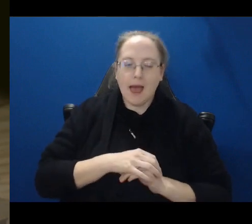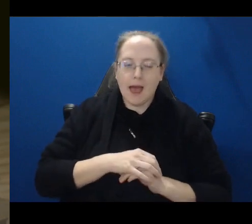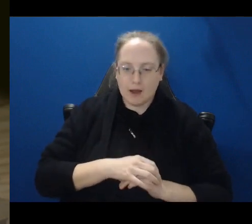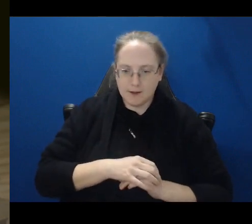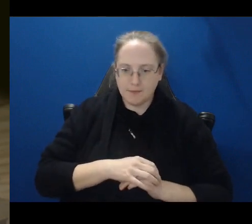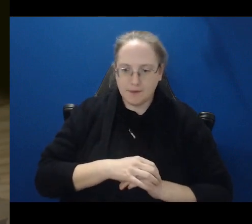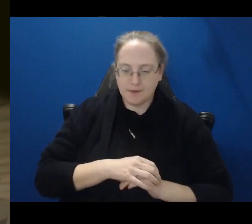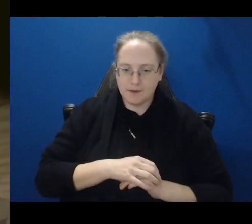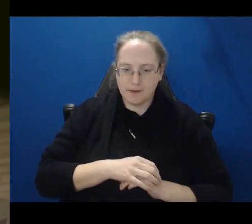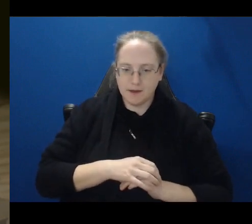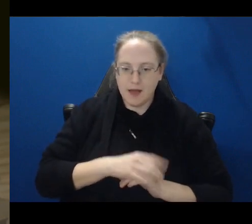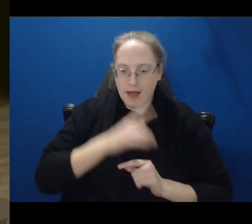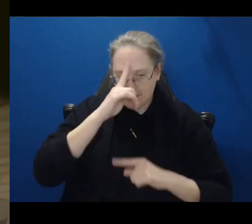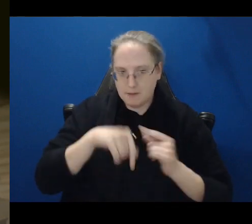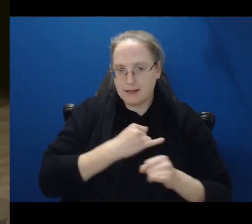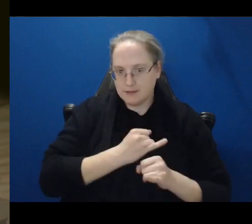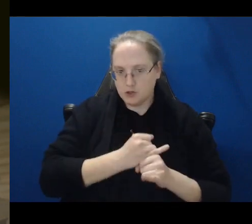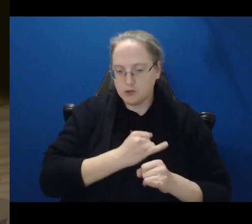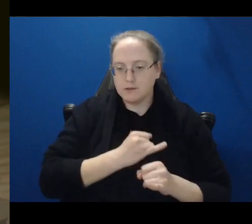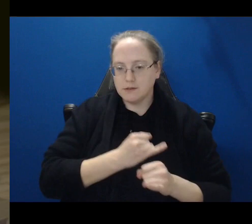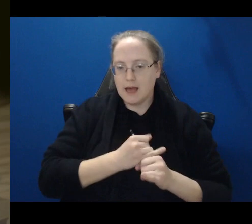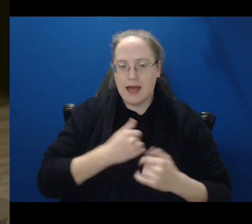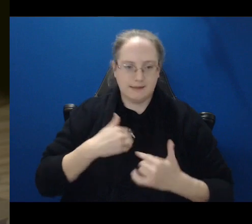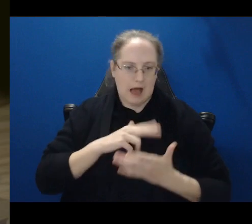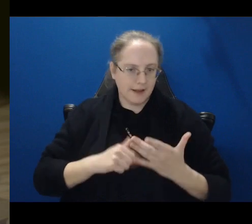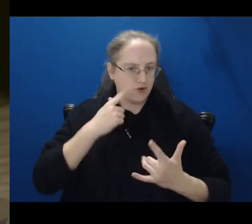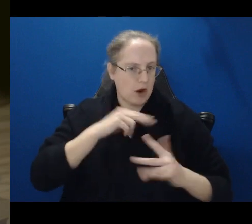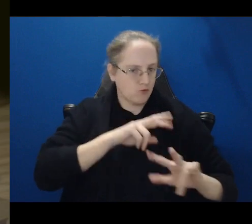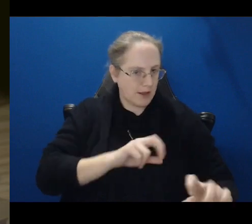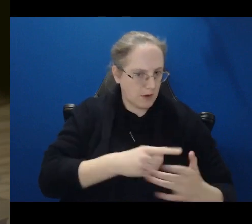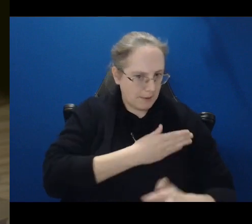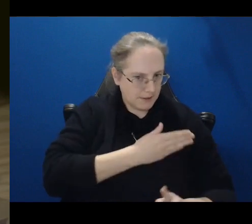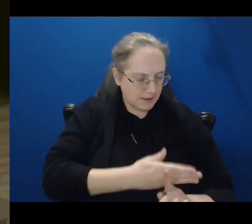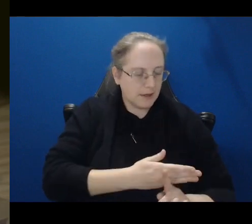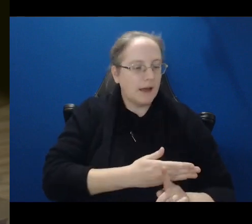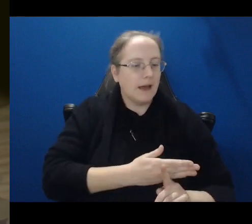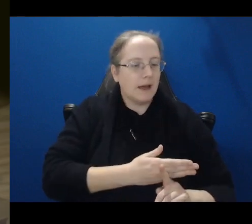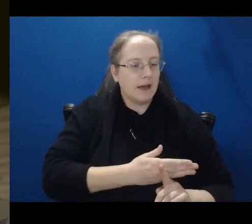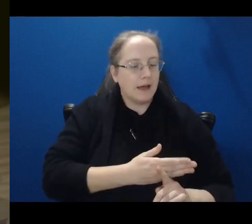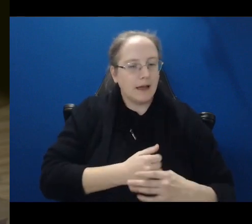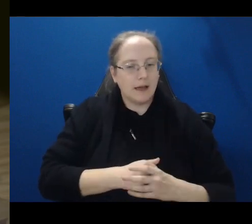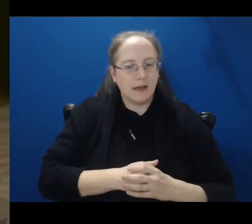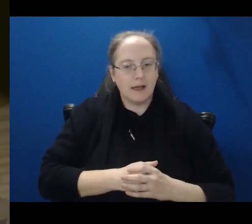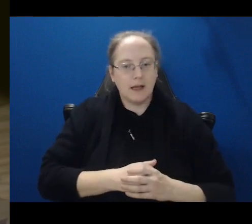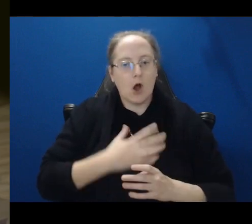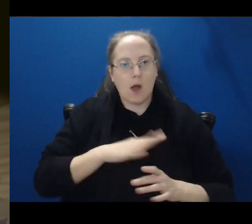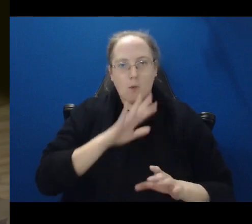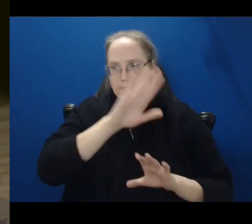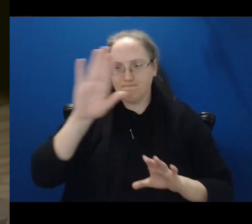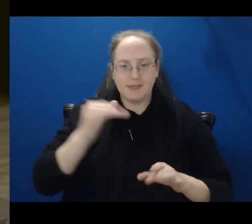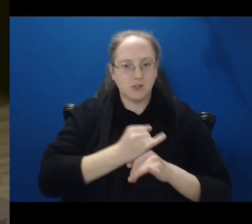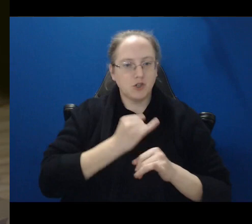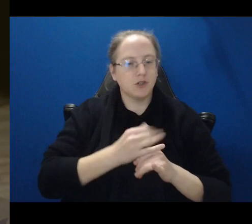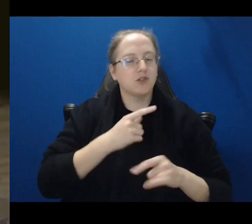an artist and trying to do research and all the rest of it, I would like institutions to open up